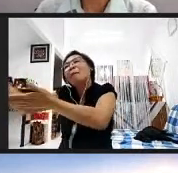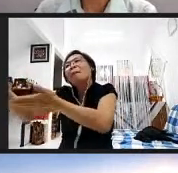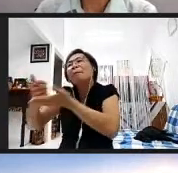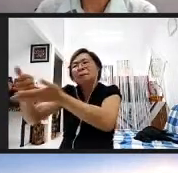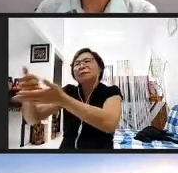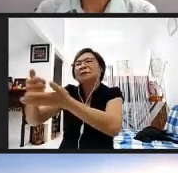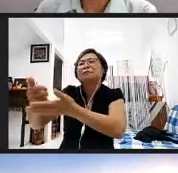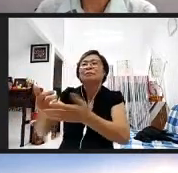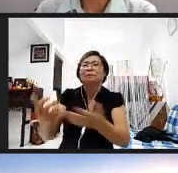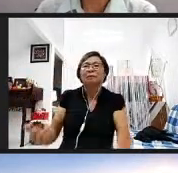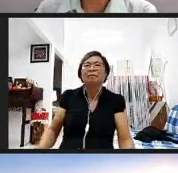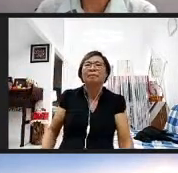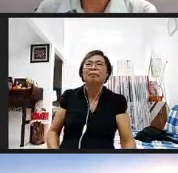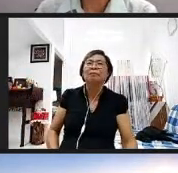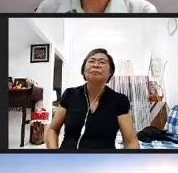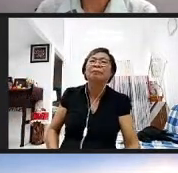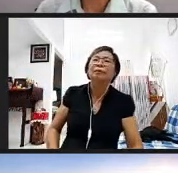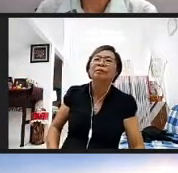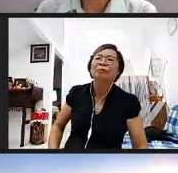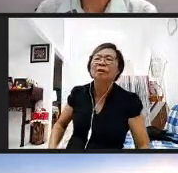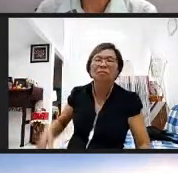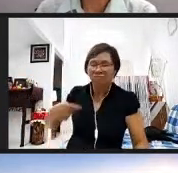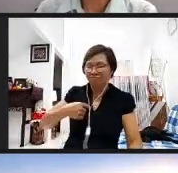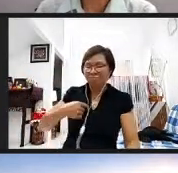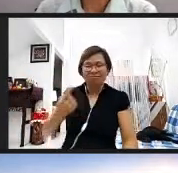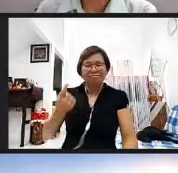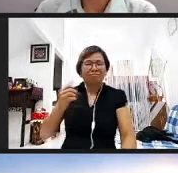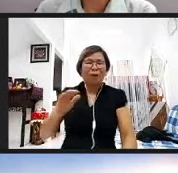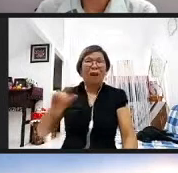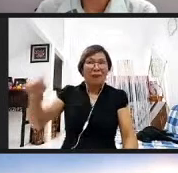help, support one another. We are not alone.